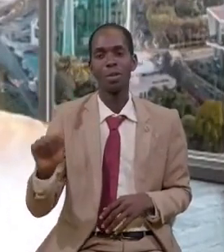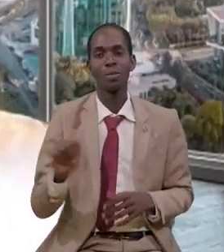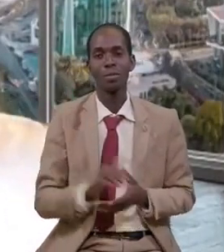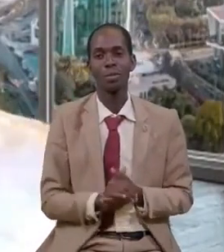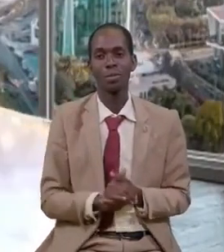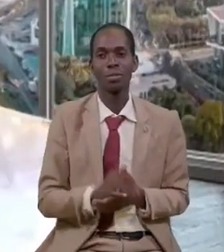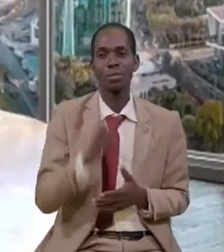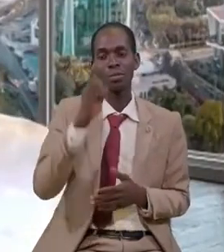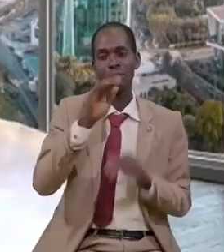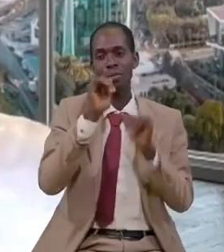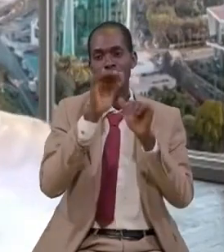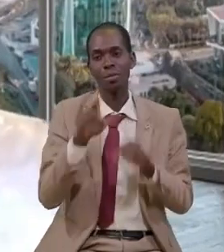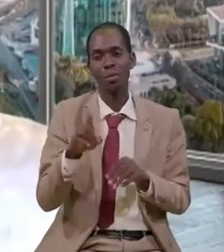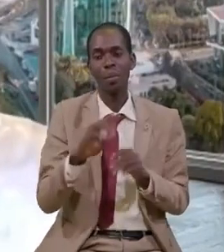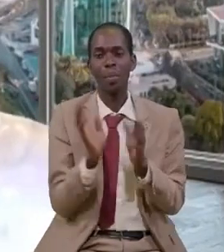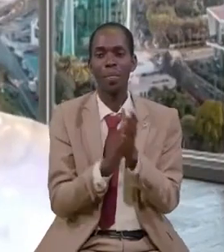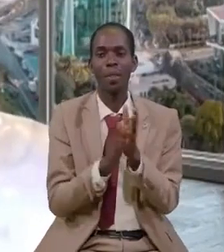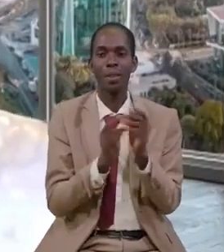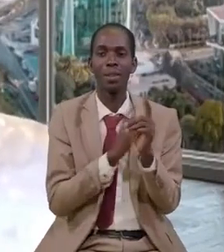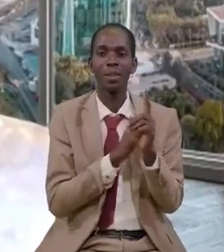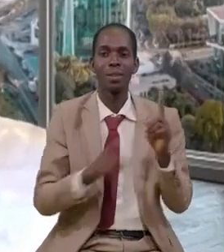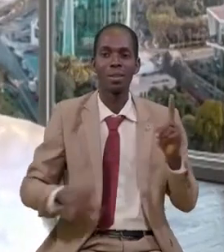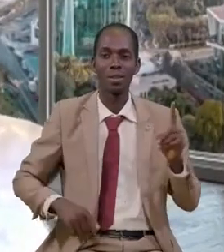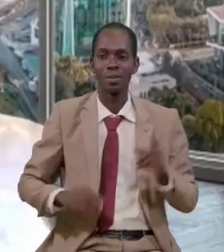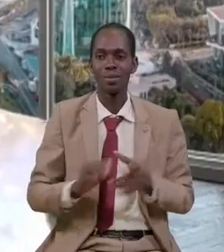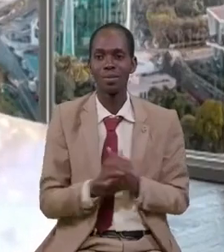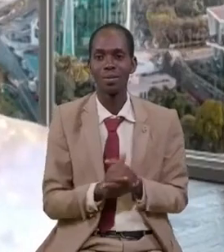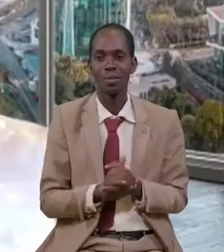Praise the Lord.